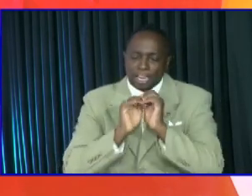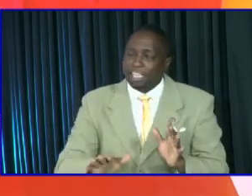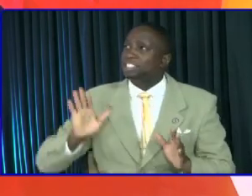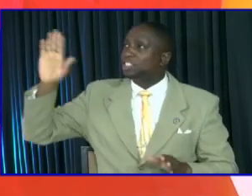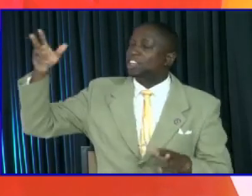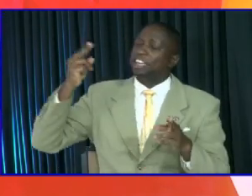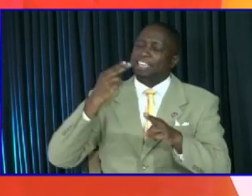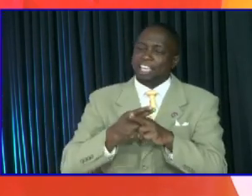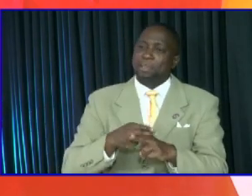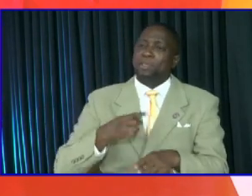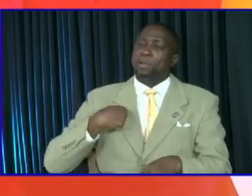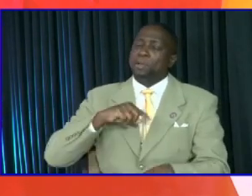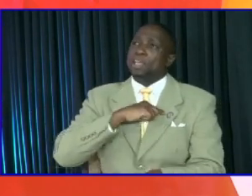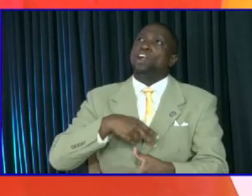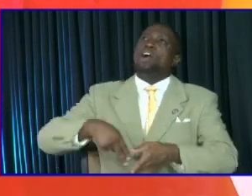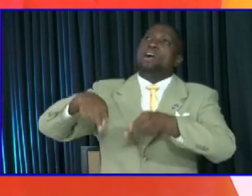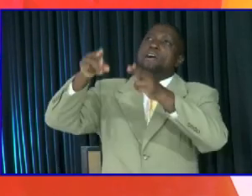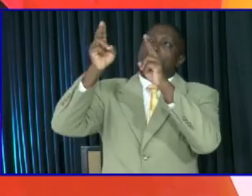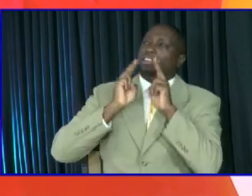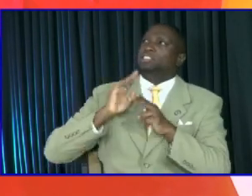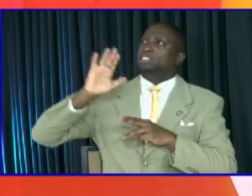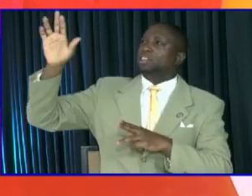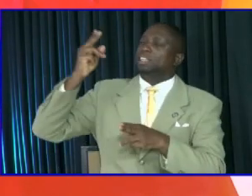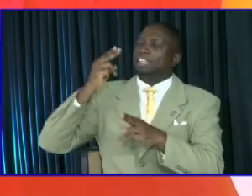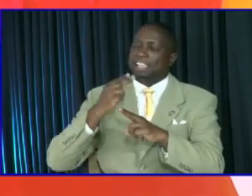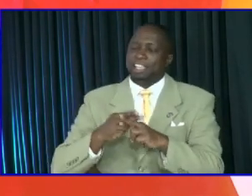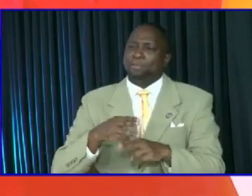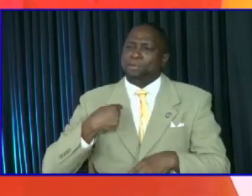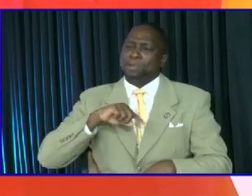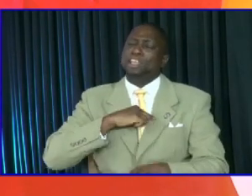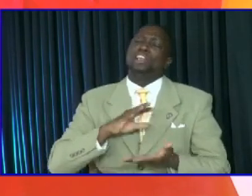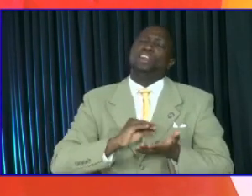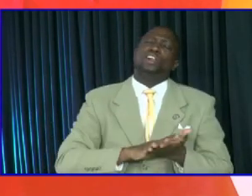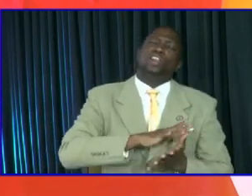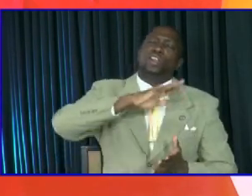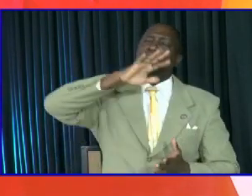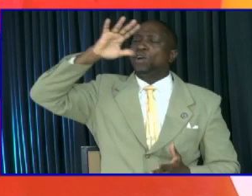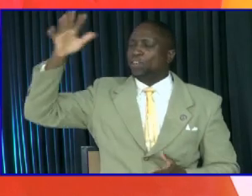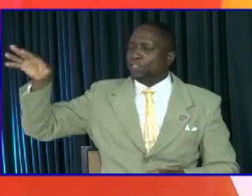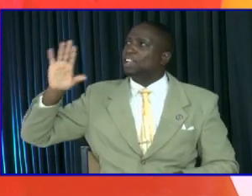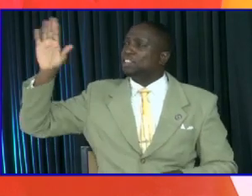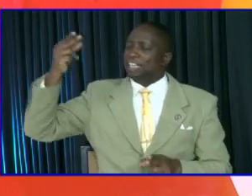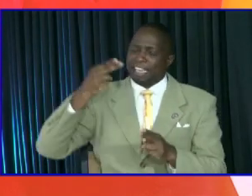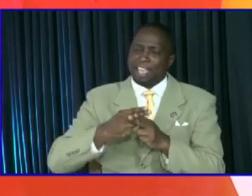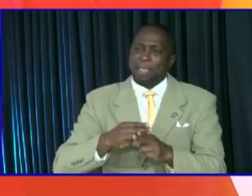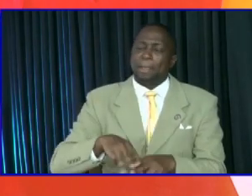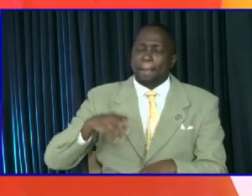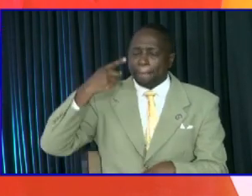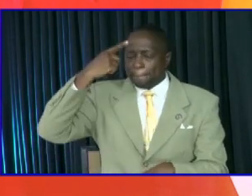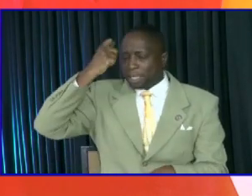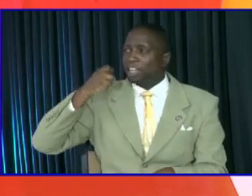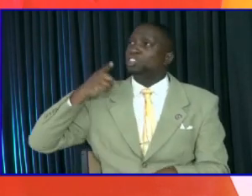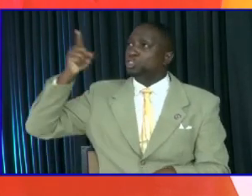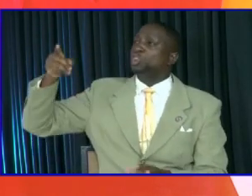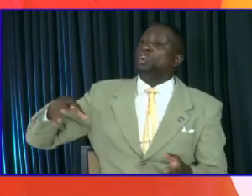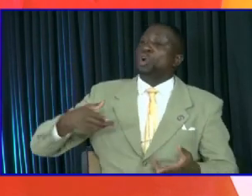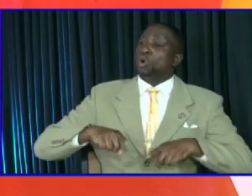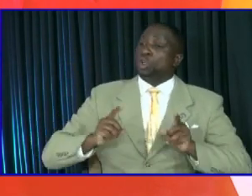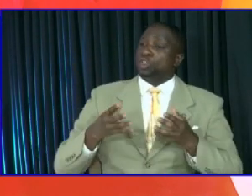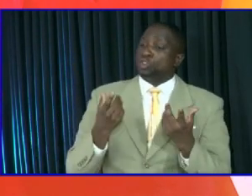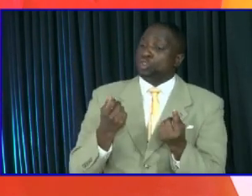tonight. We honor your name tonight. We glorify your name tonight, because you are going to do